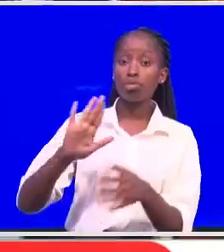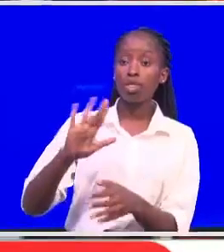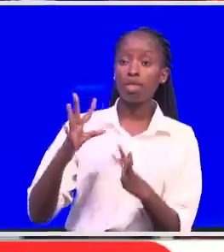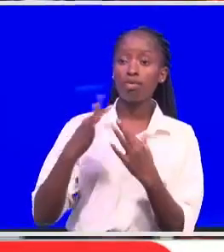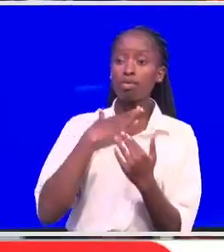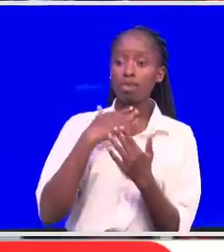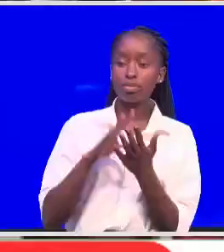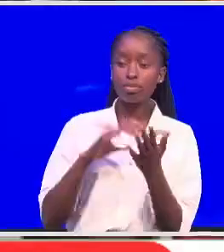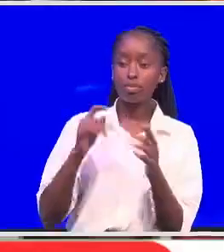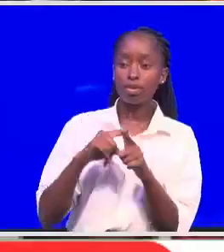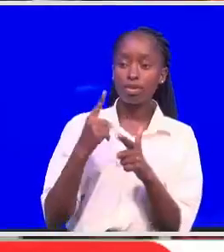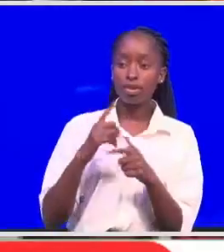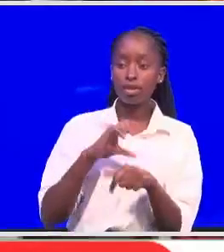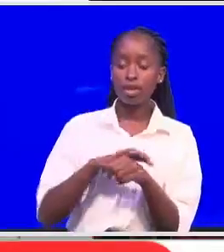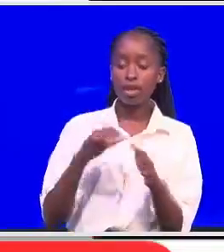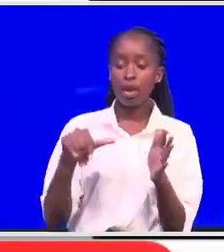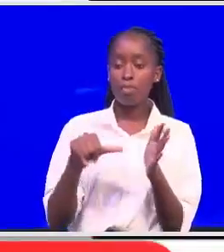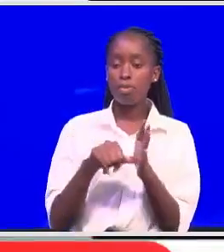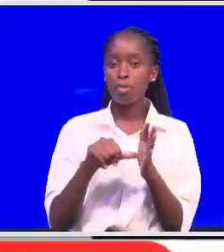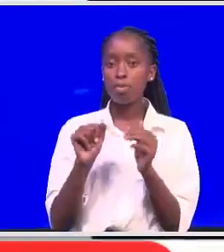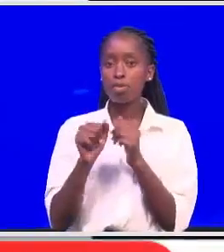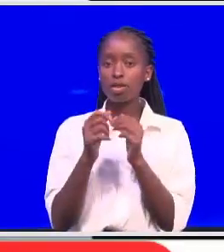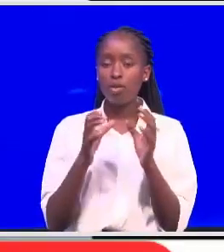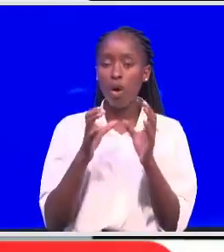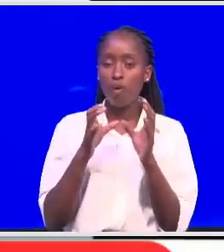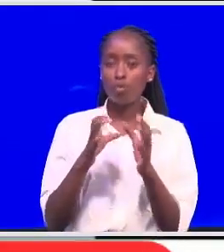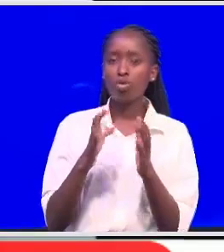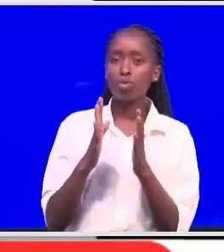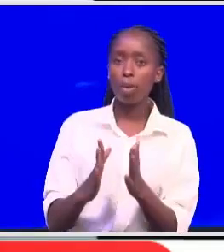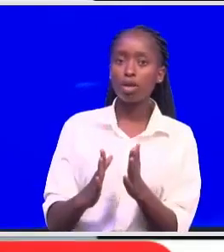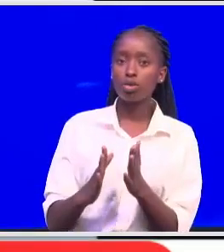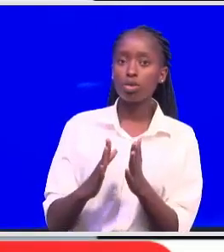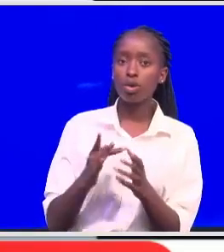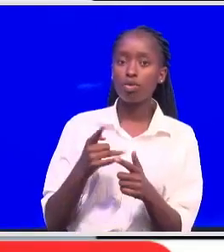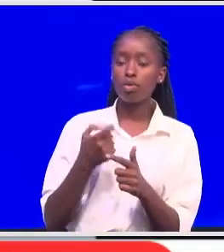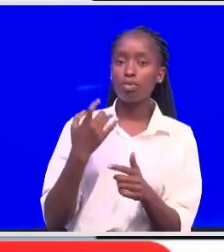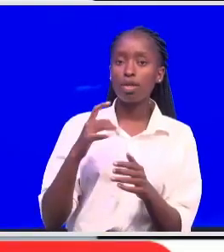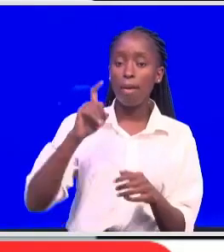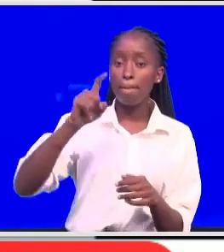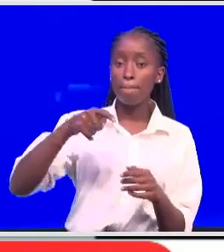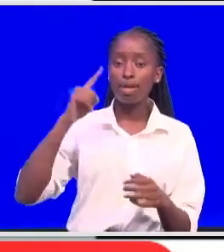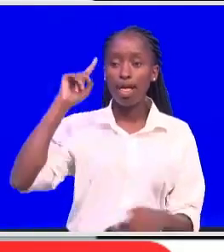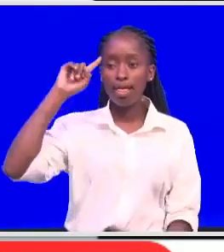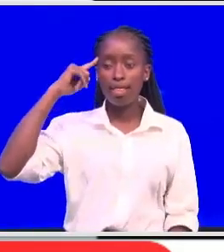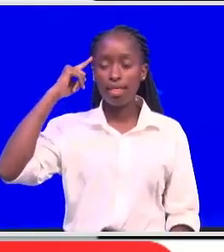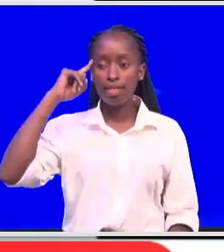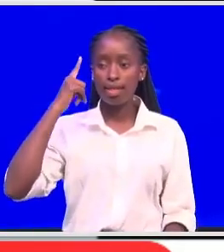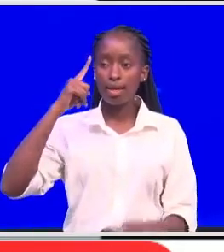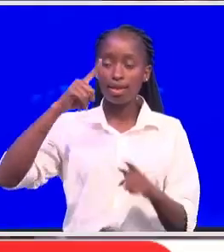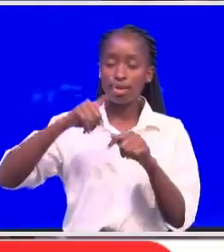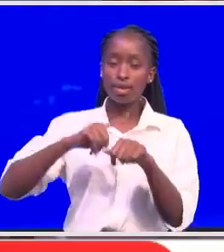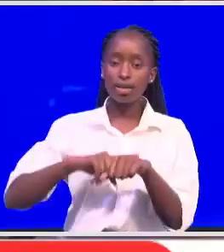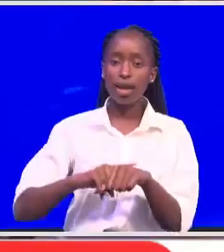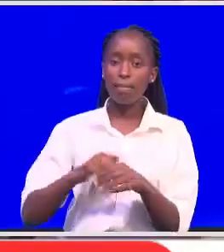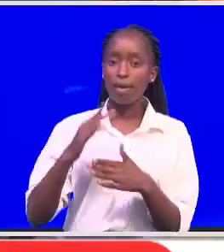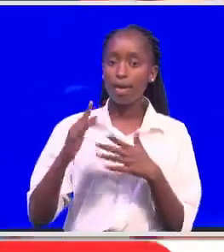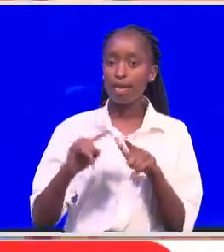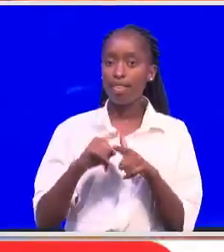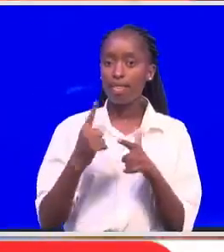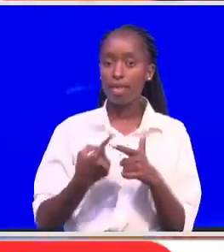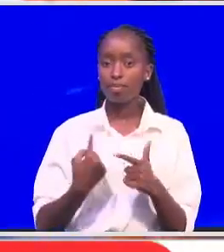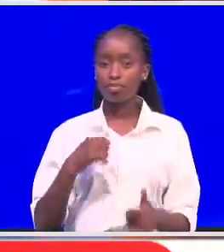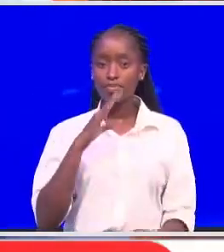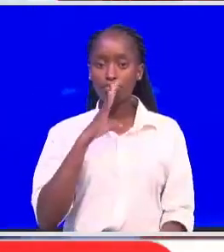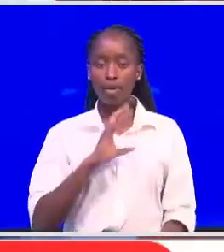unapata shida. Na uweze kutoa kwa nguvu. Lazima uvumilie mpaka wakati ukwishe, uvumiliane